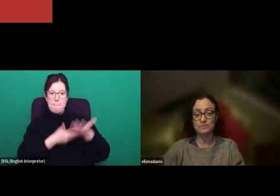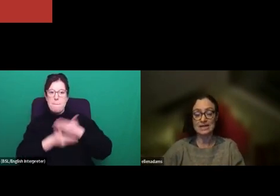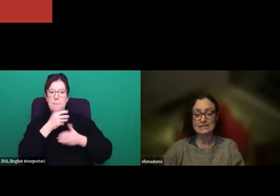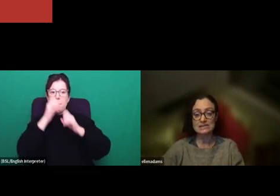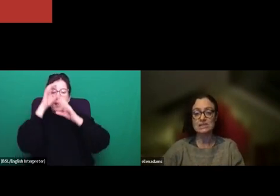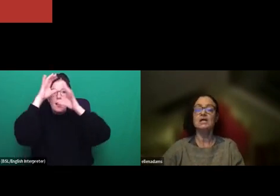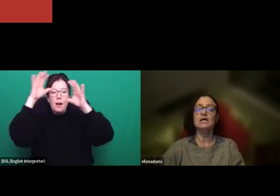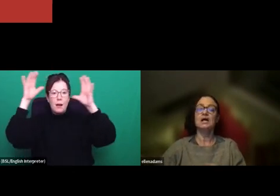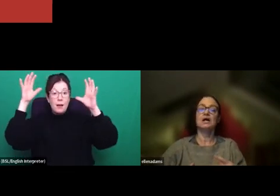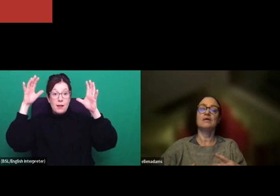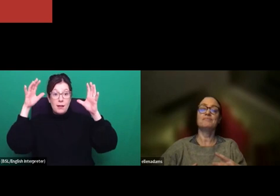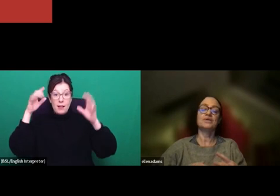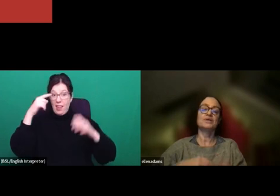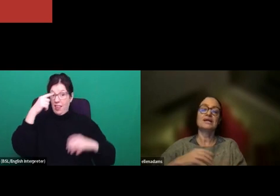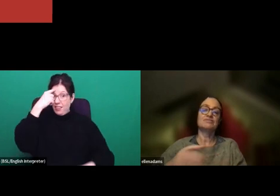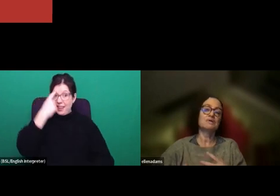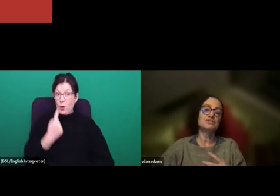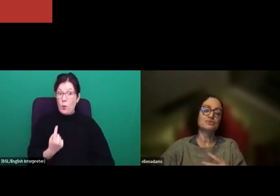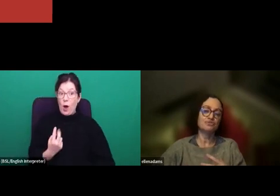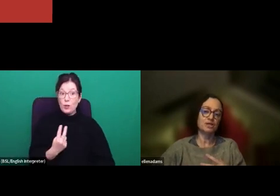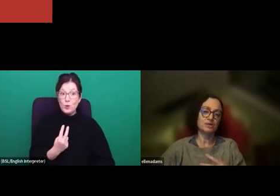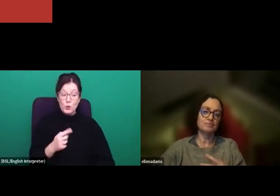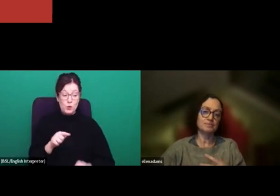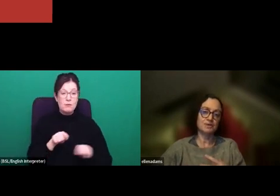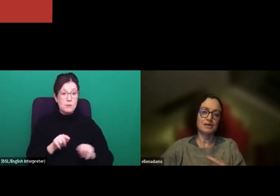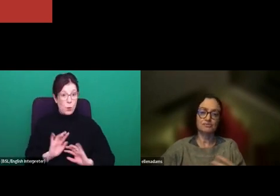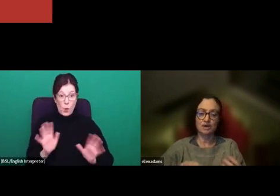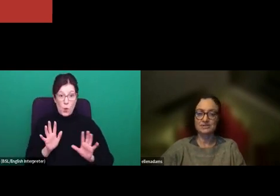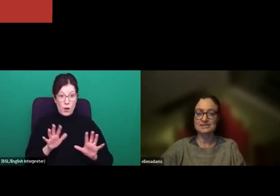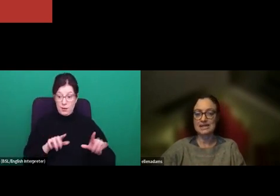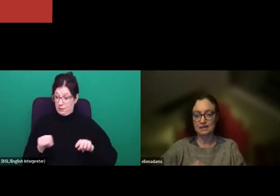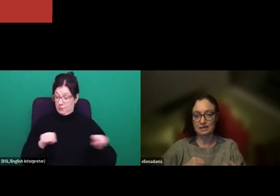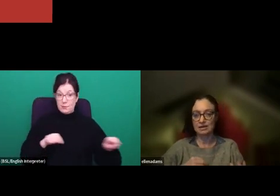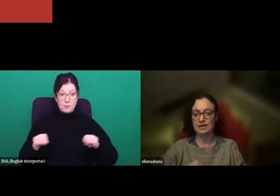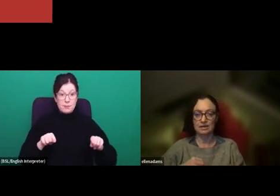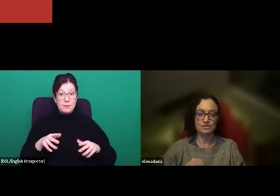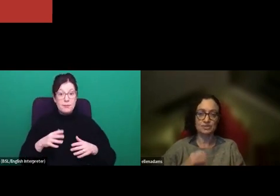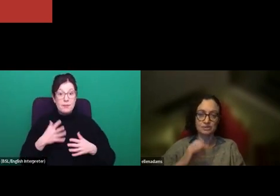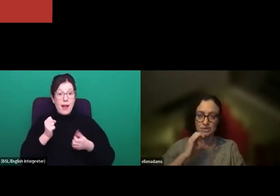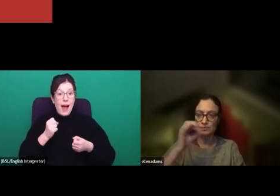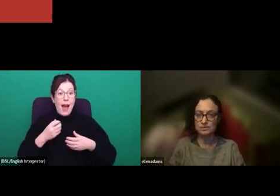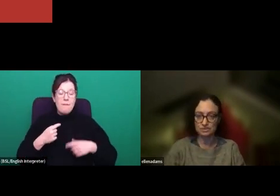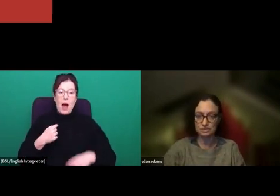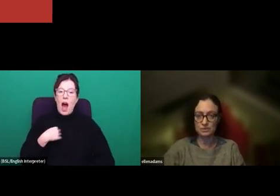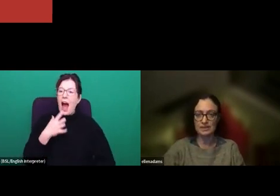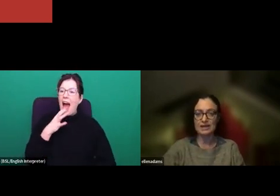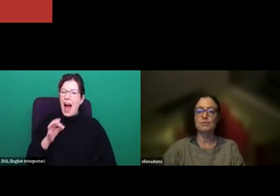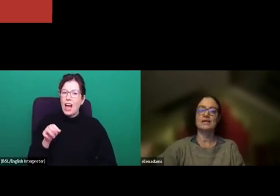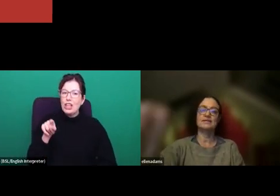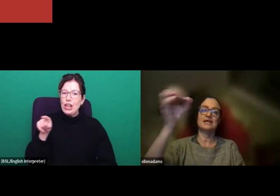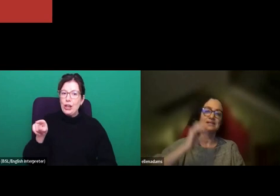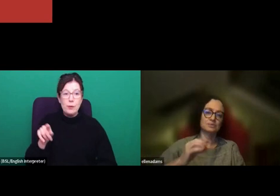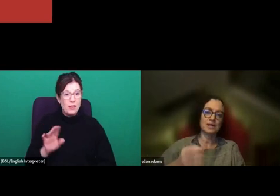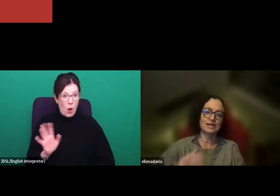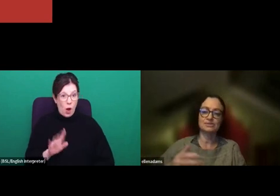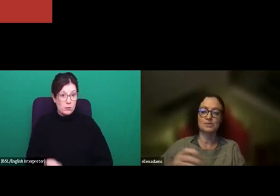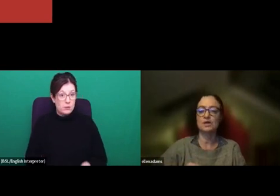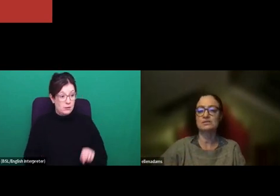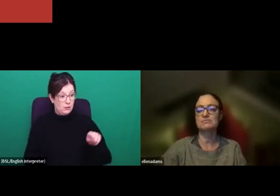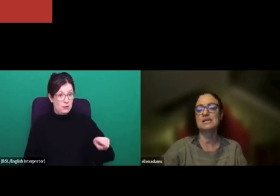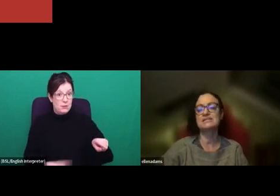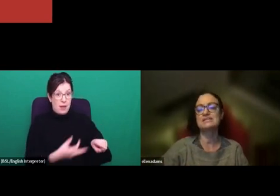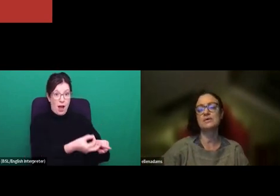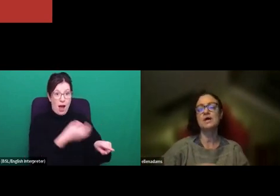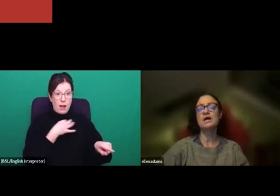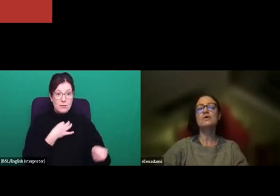quite complex. You can have spatial verbs where rather than saying I asked you, you would just do it that way and then this way as